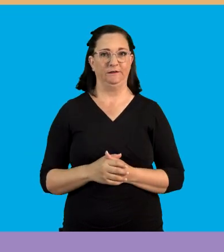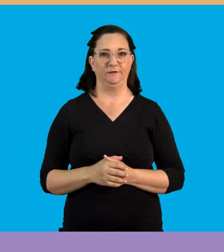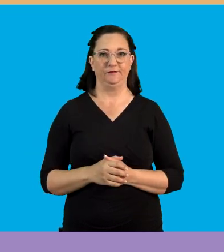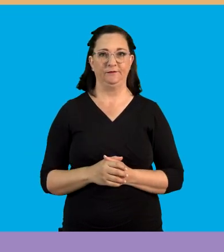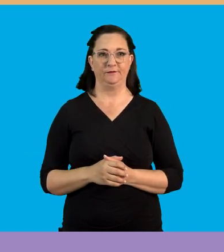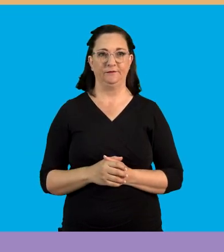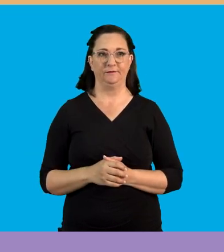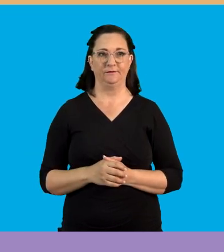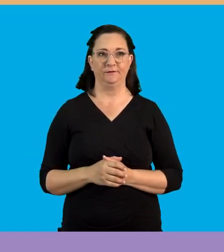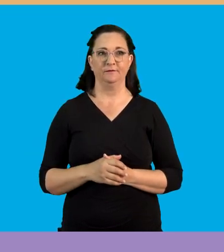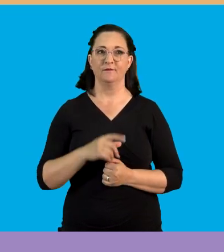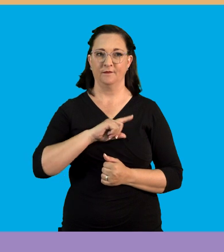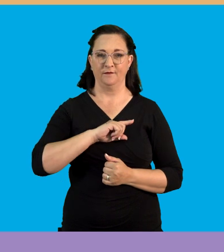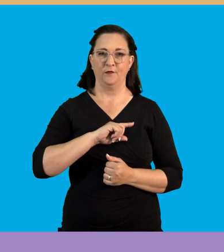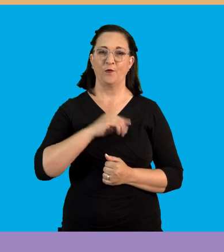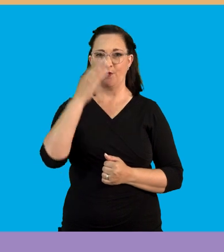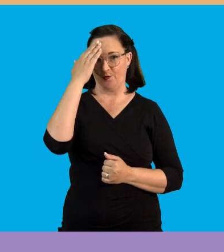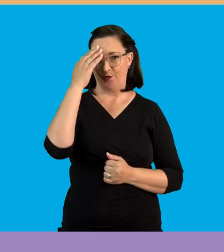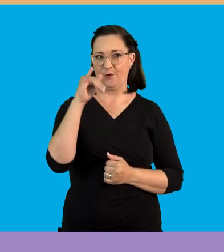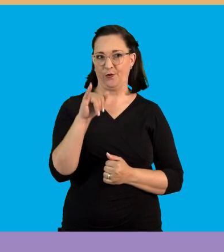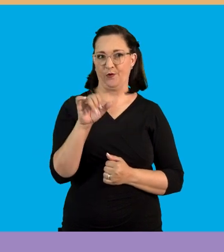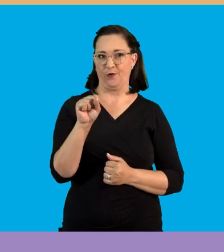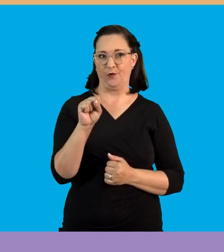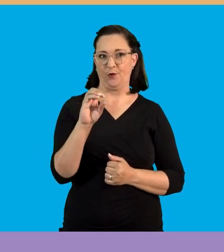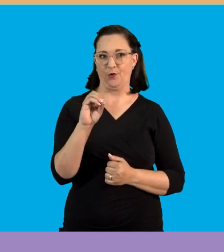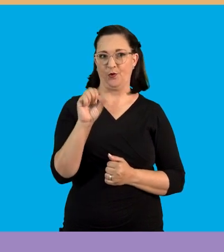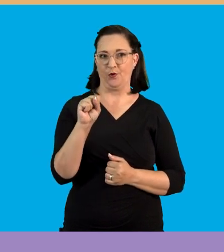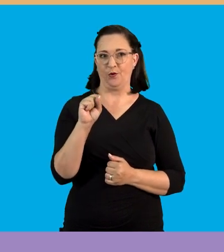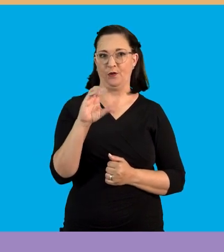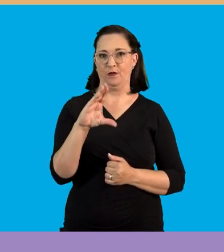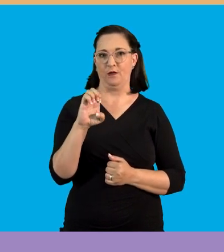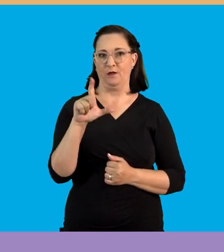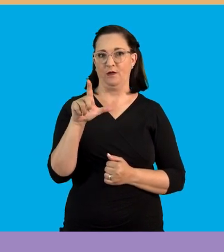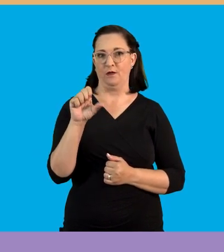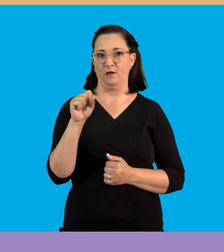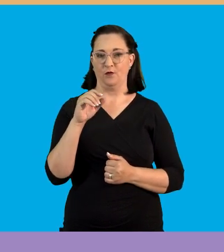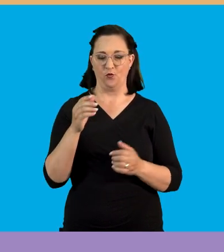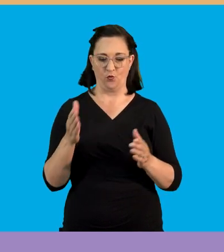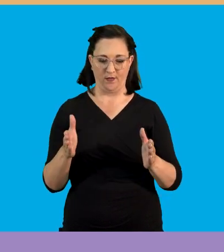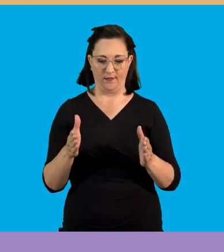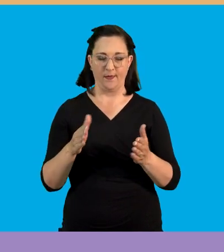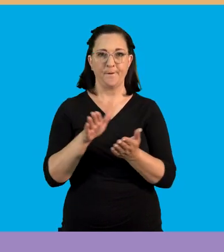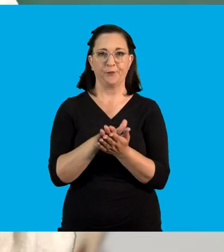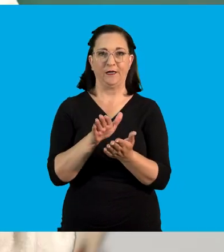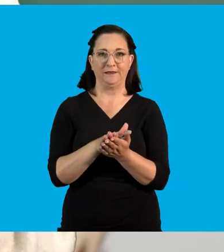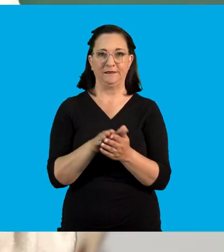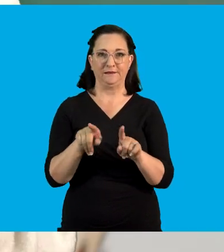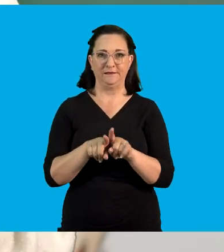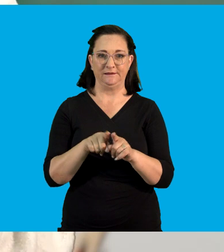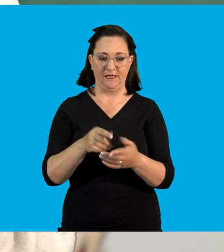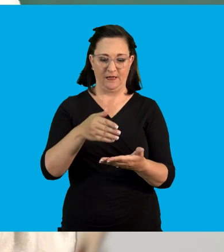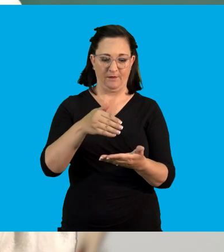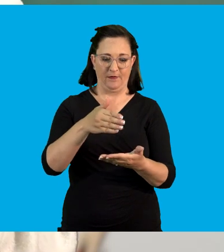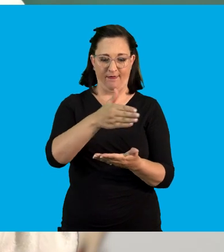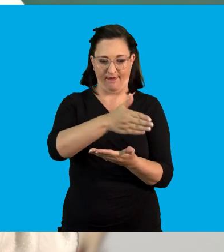others. That then is an example of an isosceles. We can also find it in the bread. When we make sandwiches, when we cut